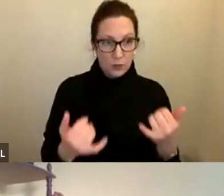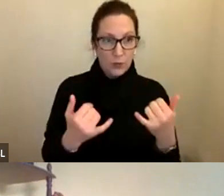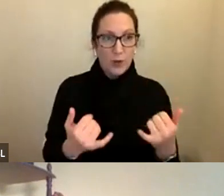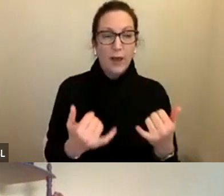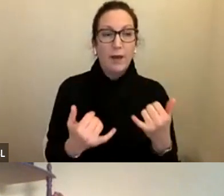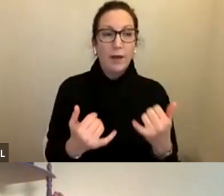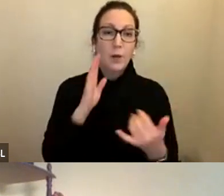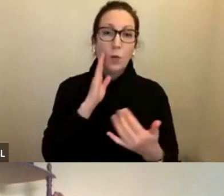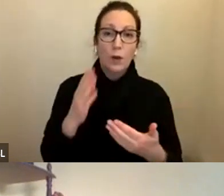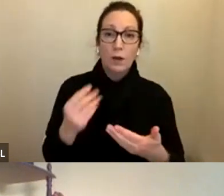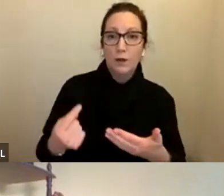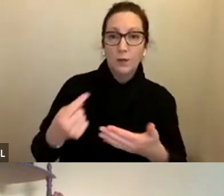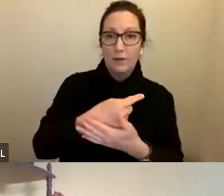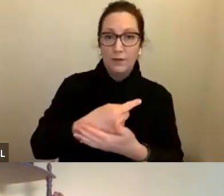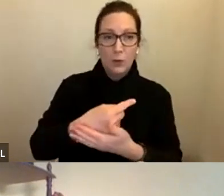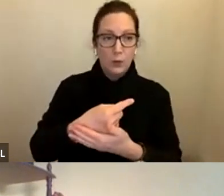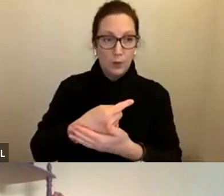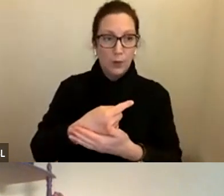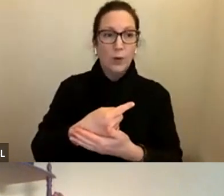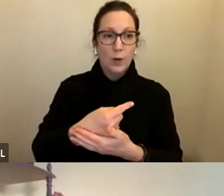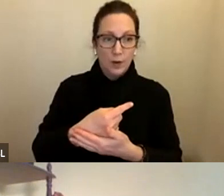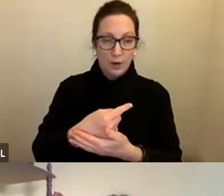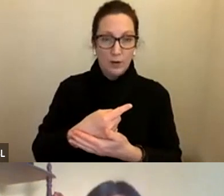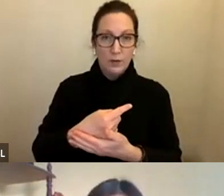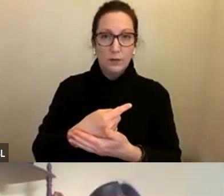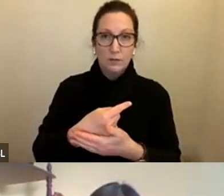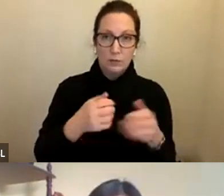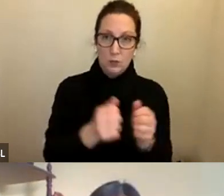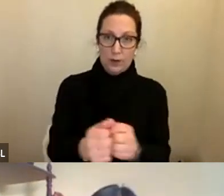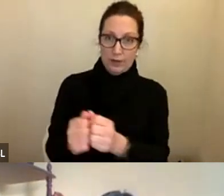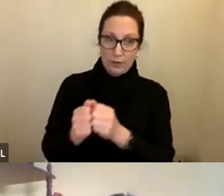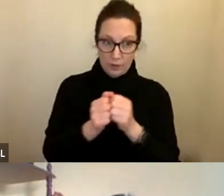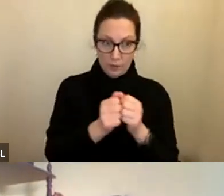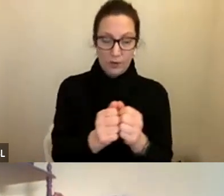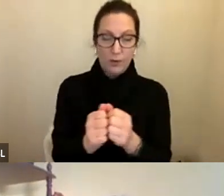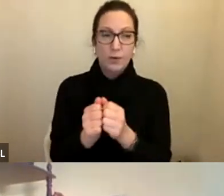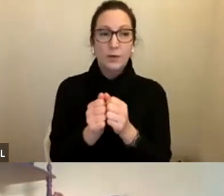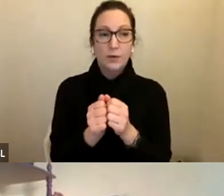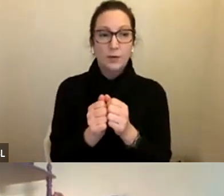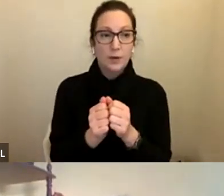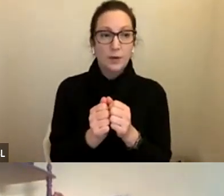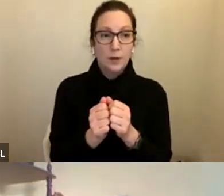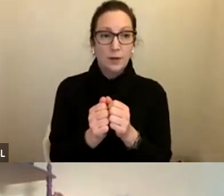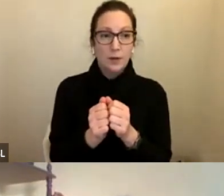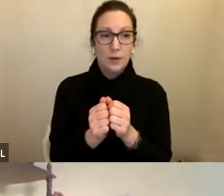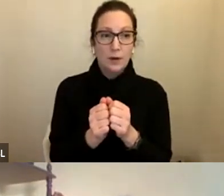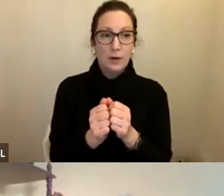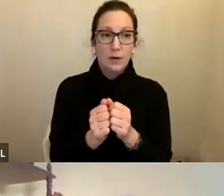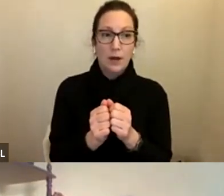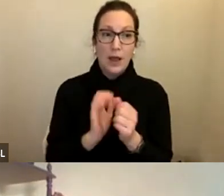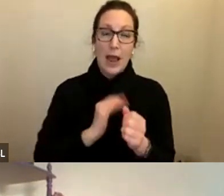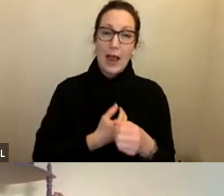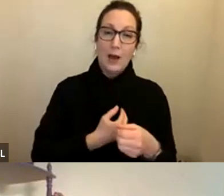to review as a task force the temporary